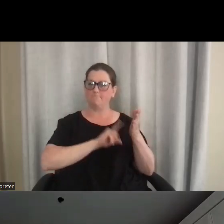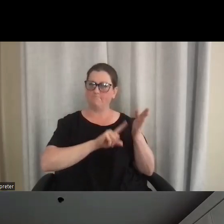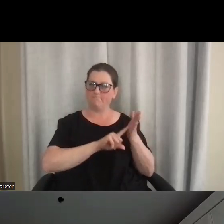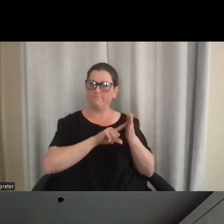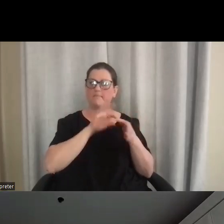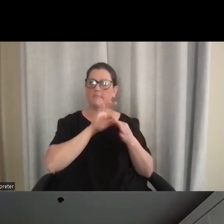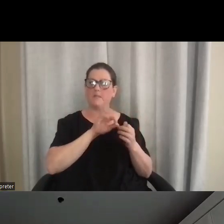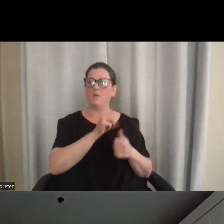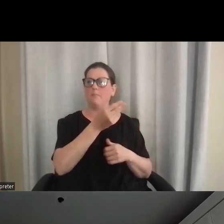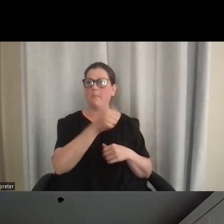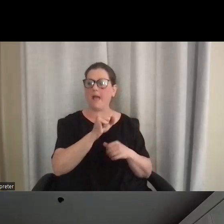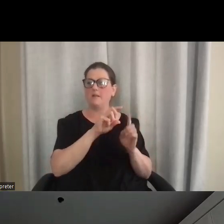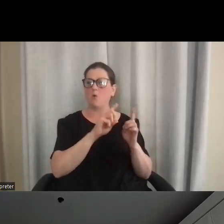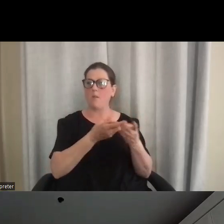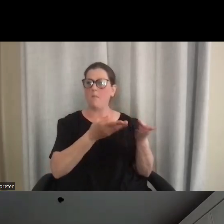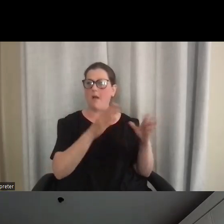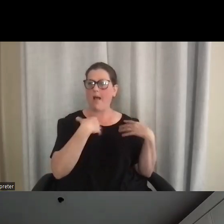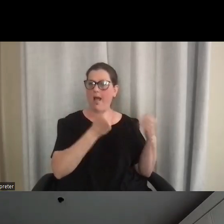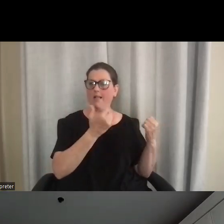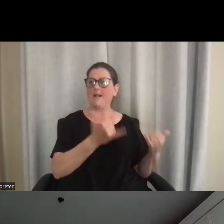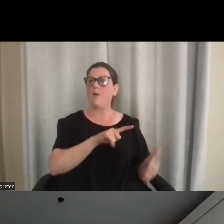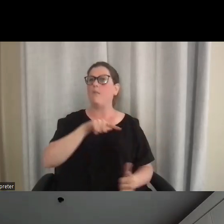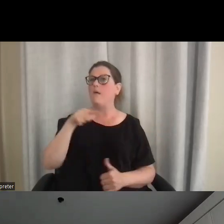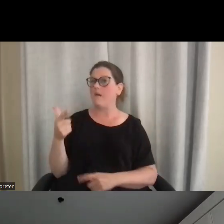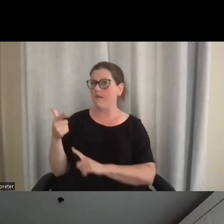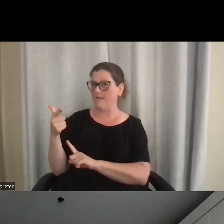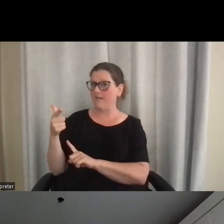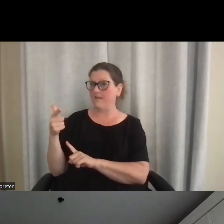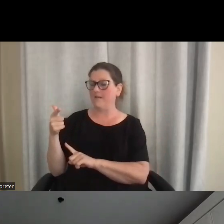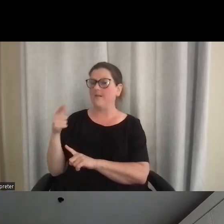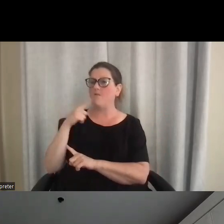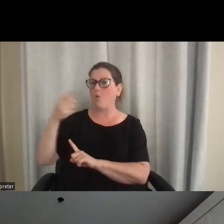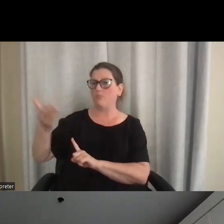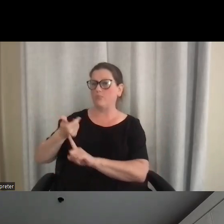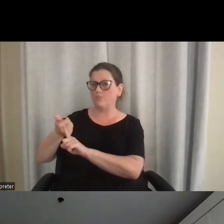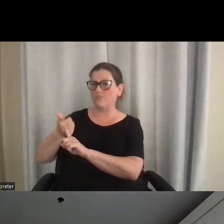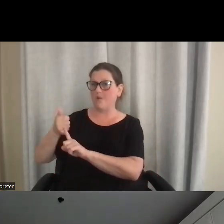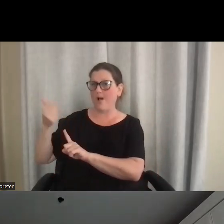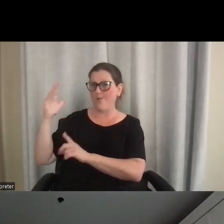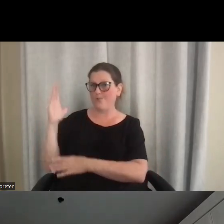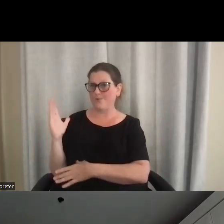of Public Health, and I'll hand it over to my co-presenter to introduce herself.